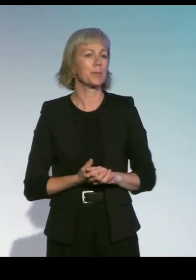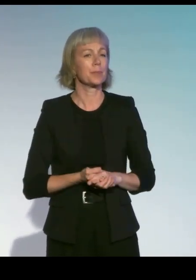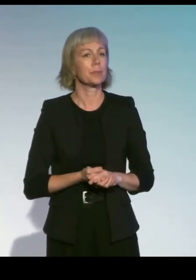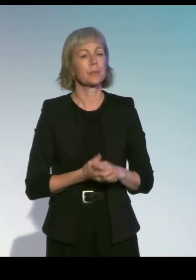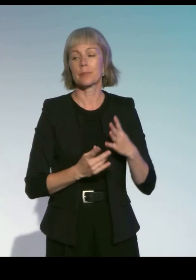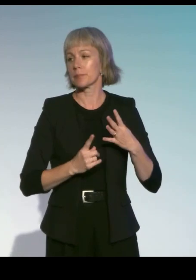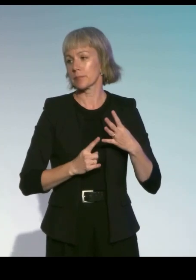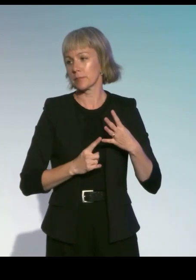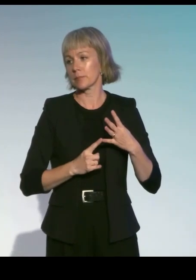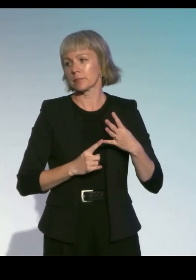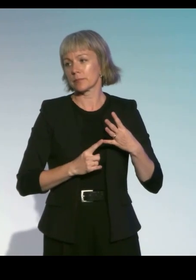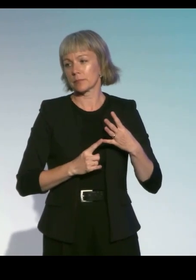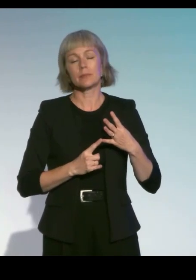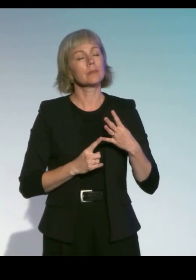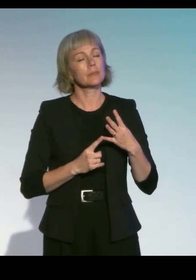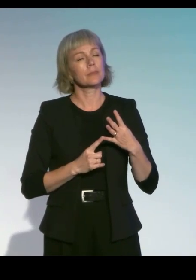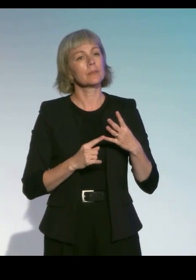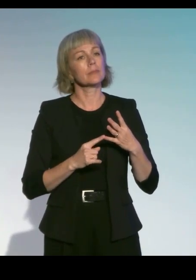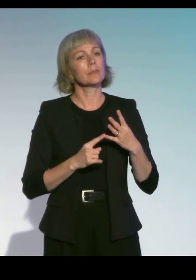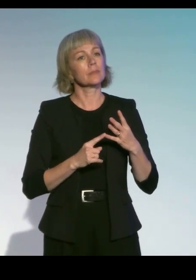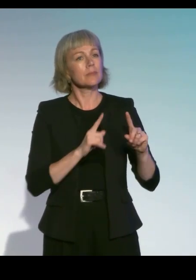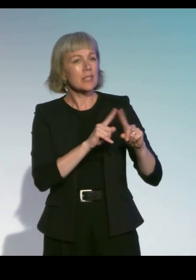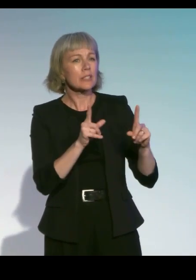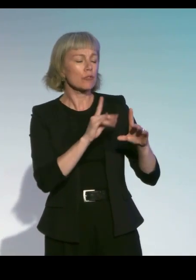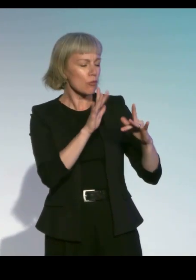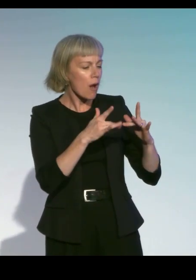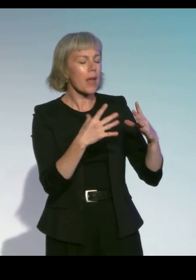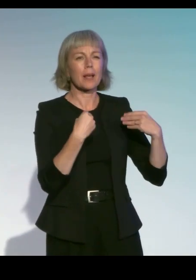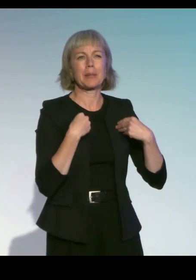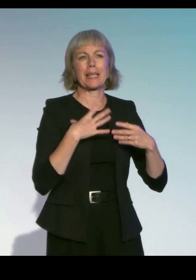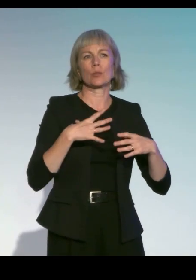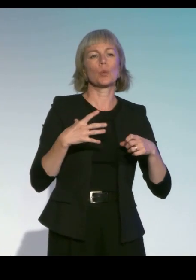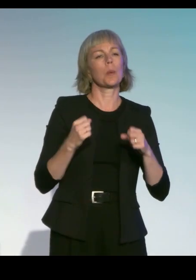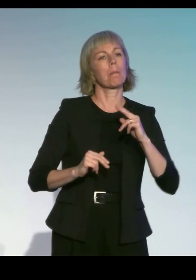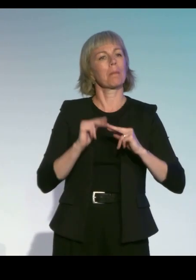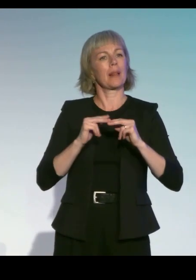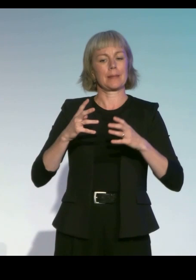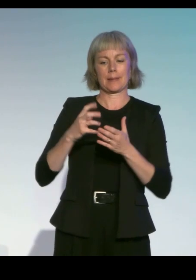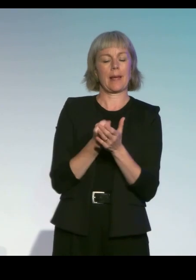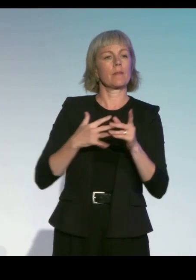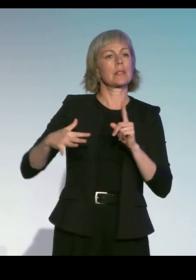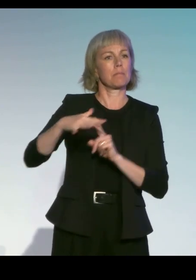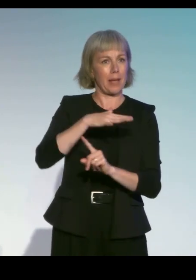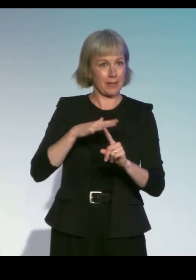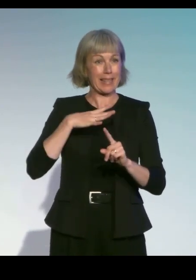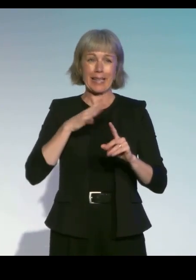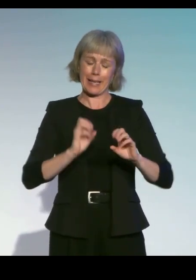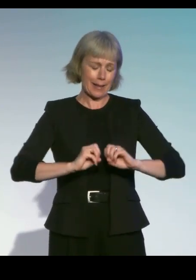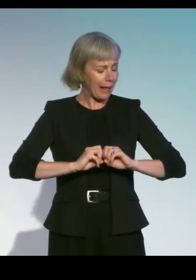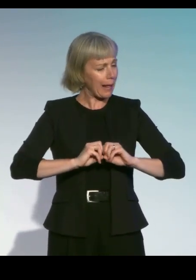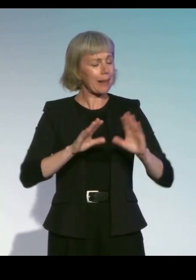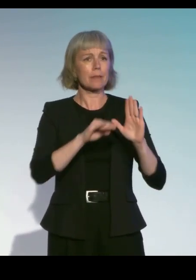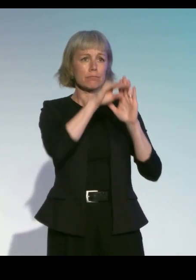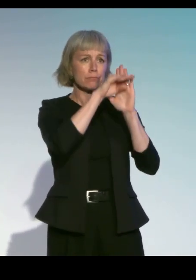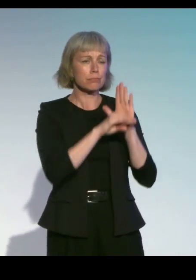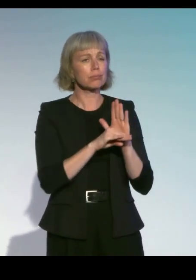Fourth, platforms must proactively build safer spaces. Part of that is that they need to explicitly set out the values